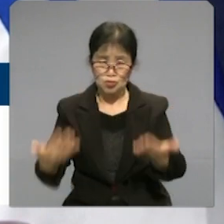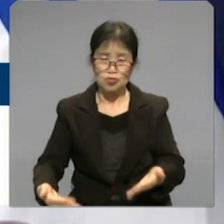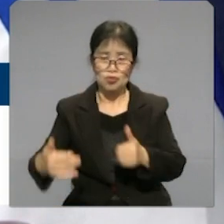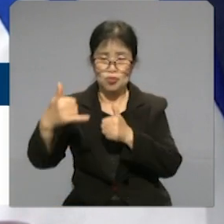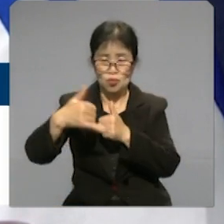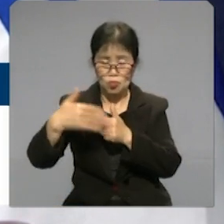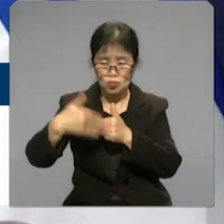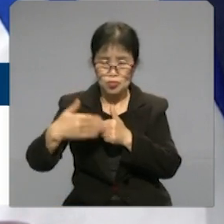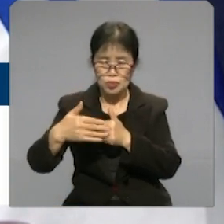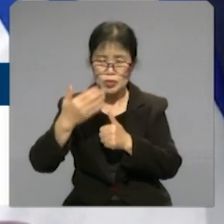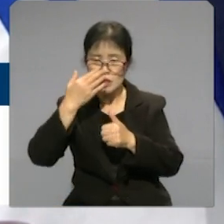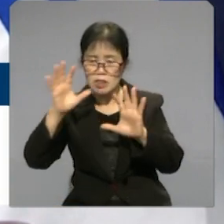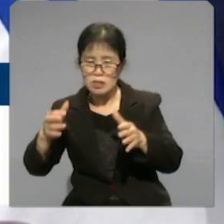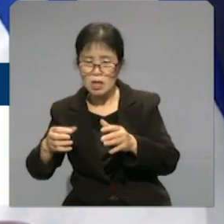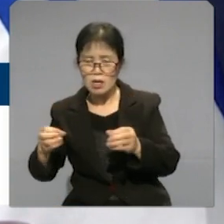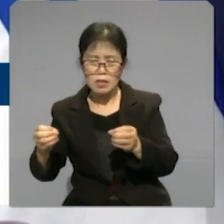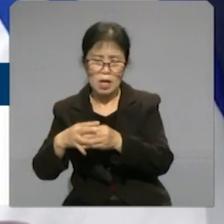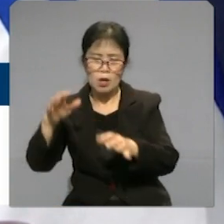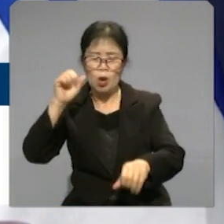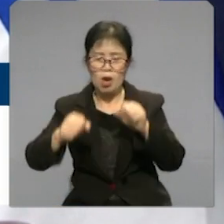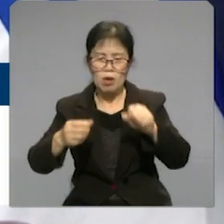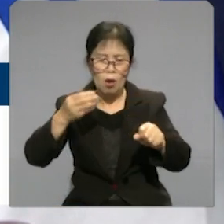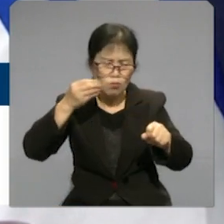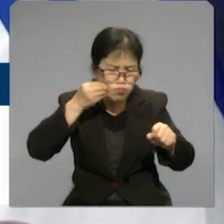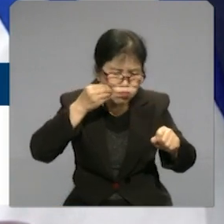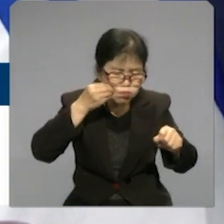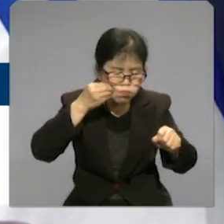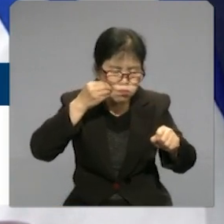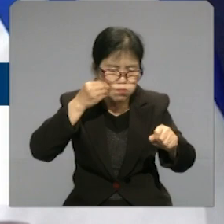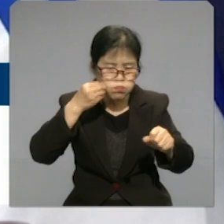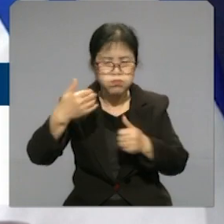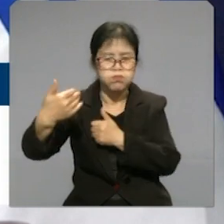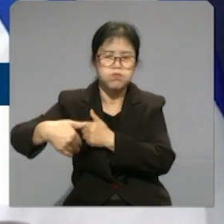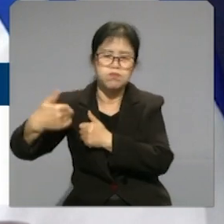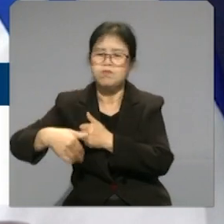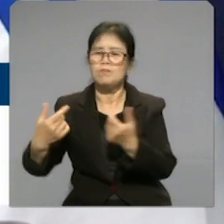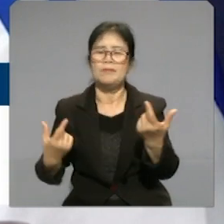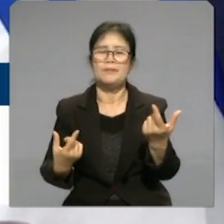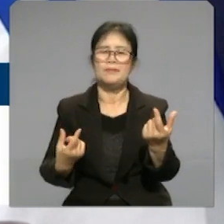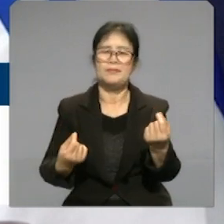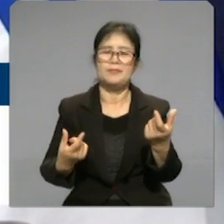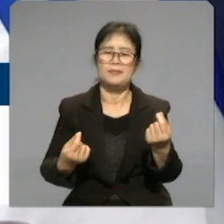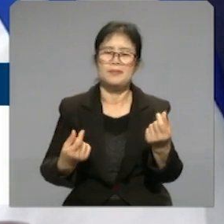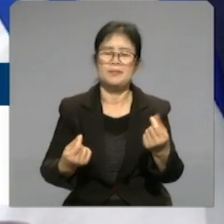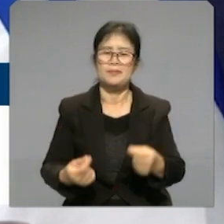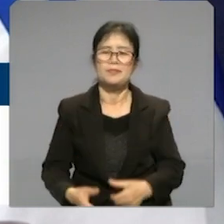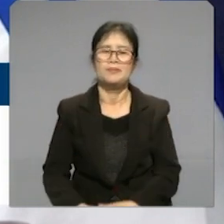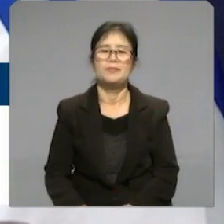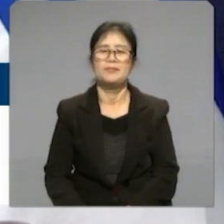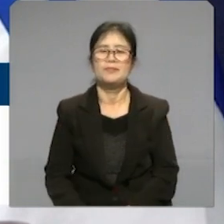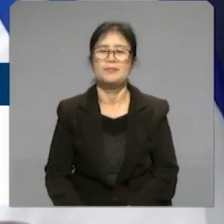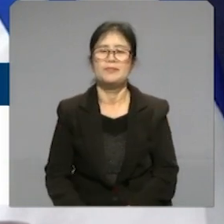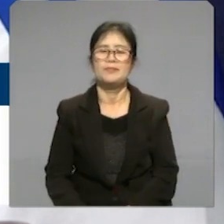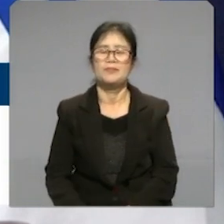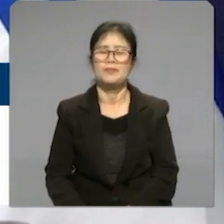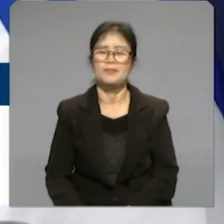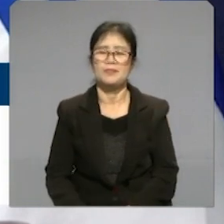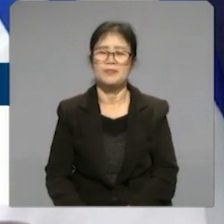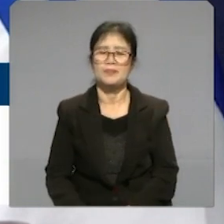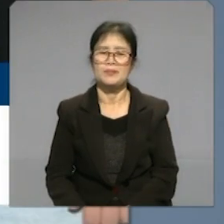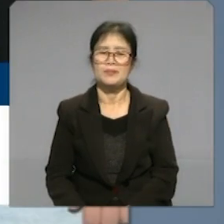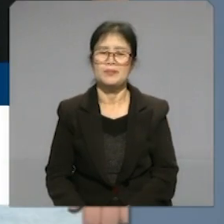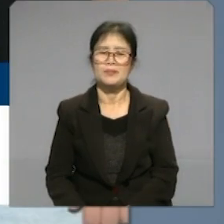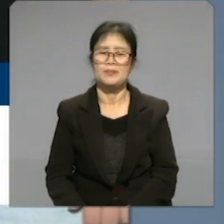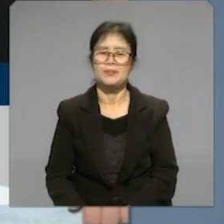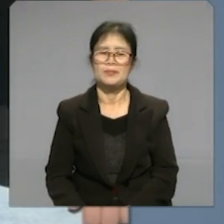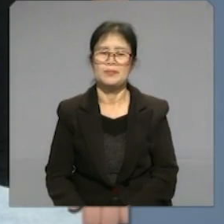ceasefire are calls for Israel to surrender to Hamas. To surrender to terrorism, to surrender to